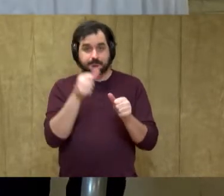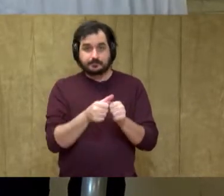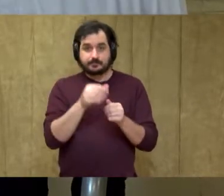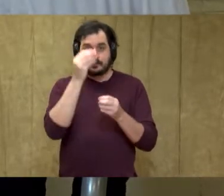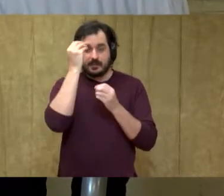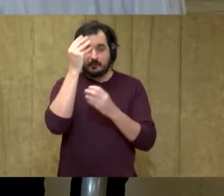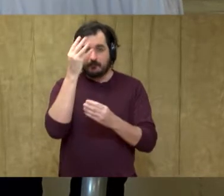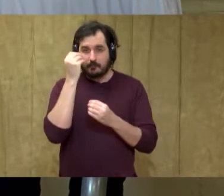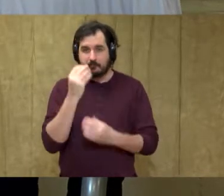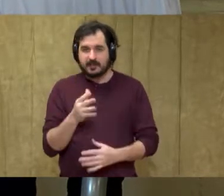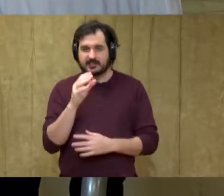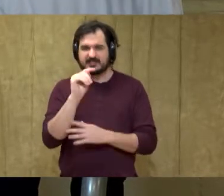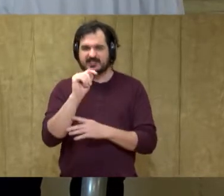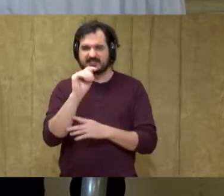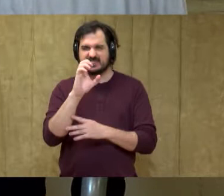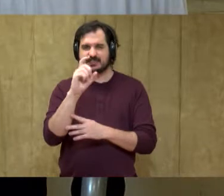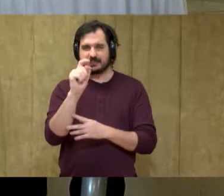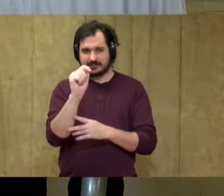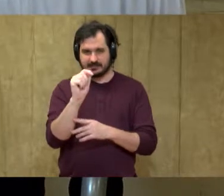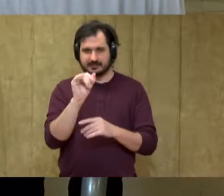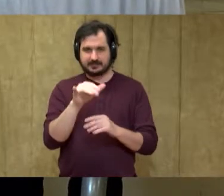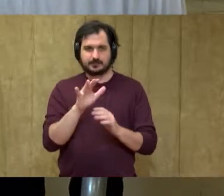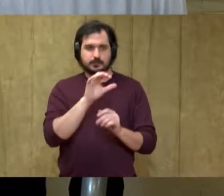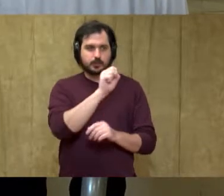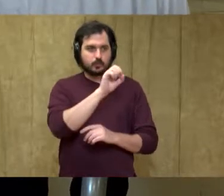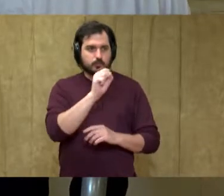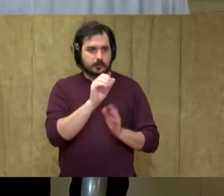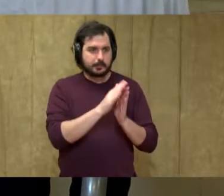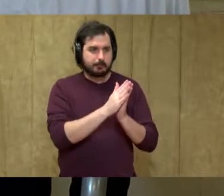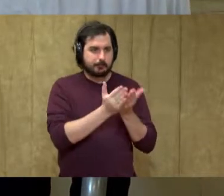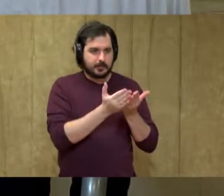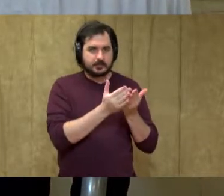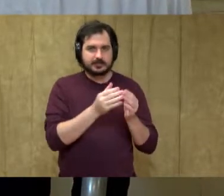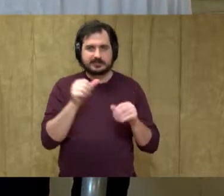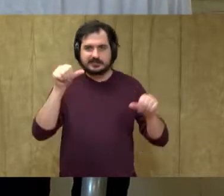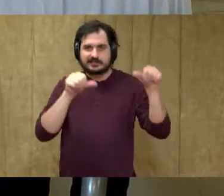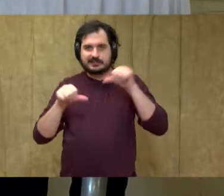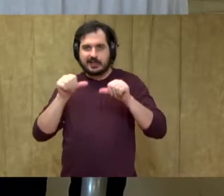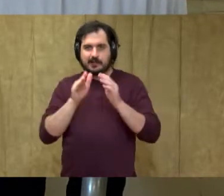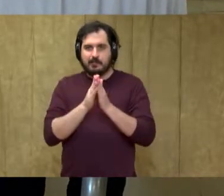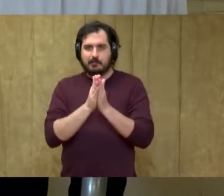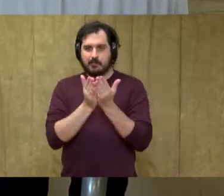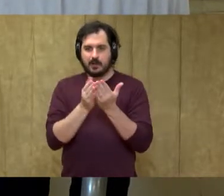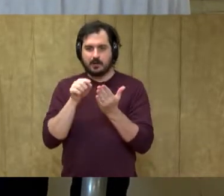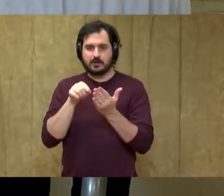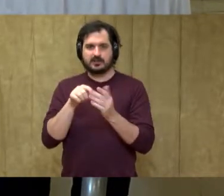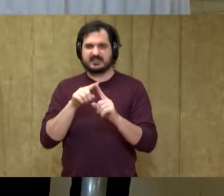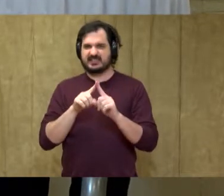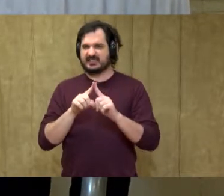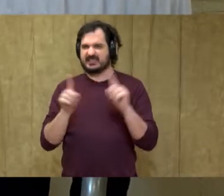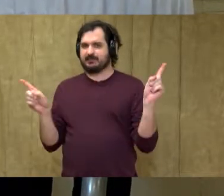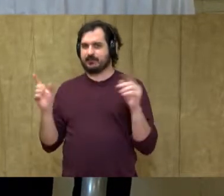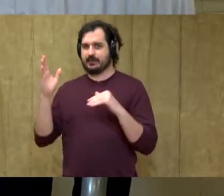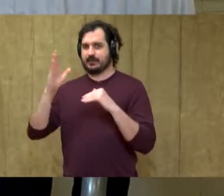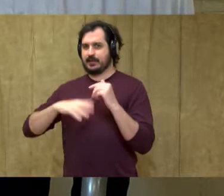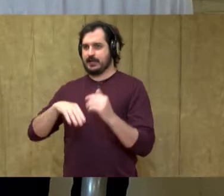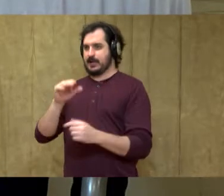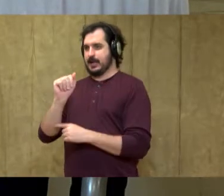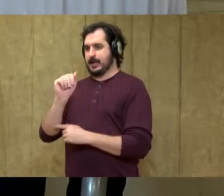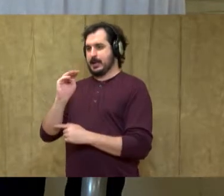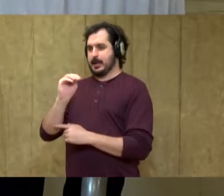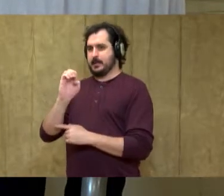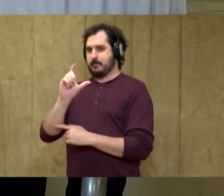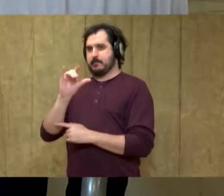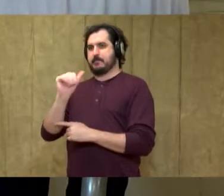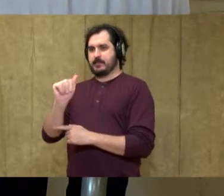book, your science book looks much different than your Amelia Bedelia book that you read in second grade, or